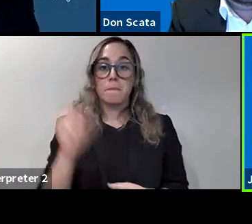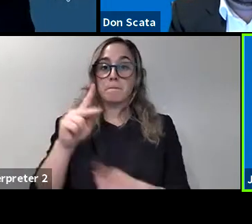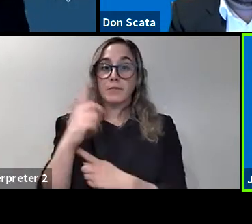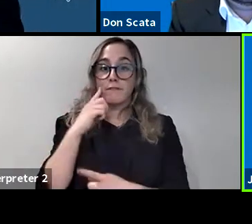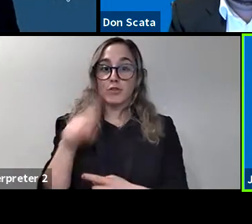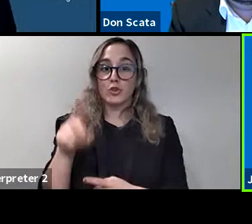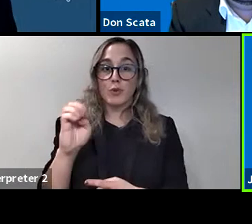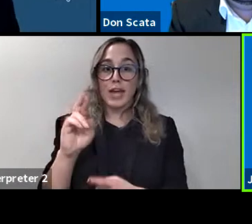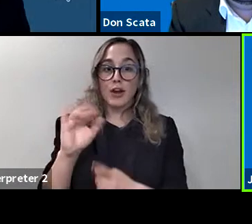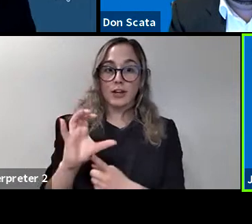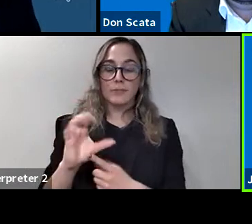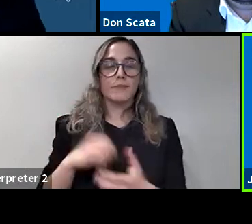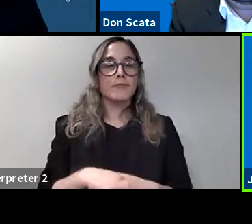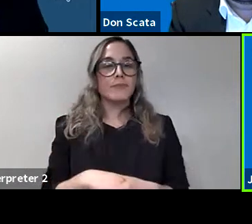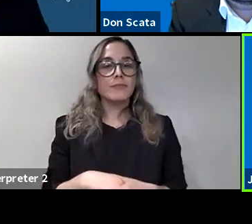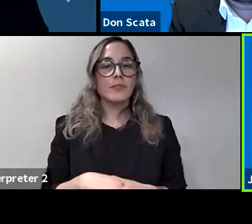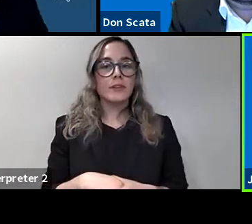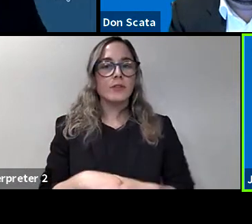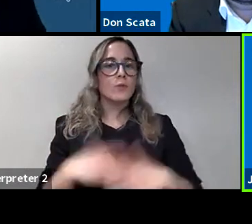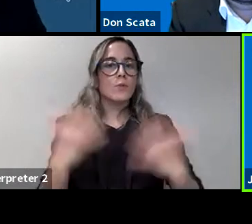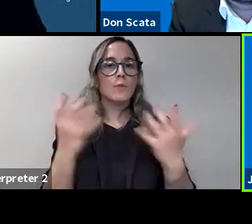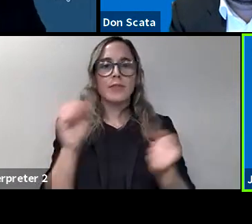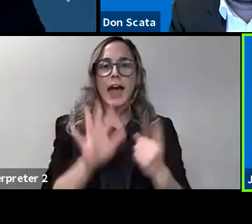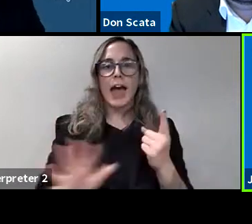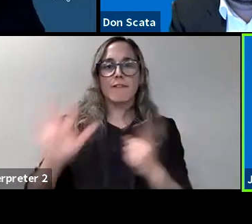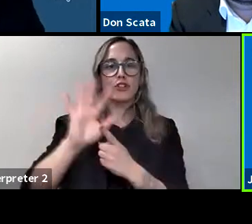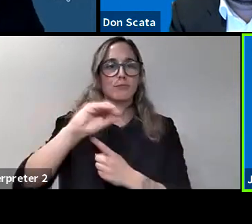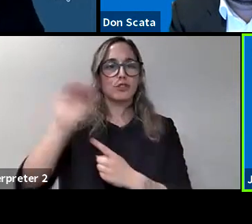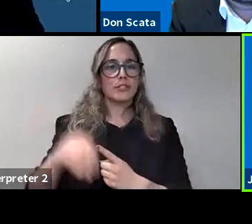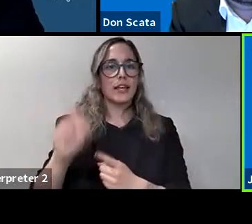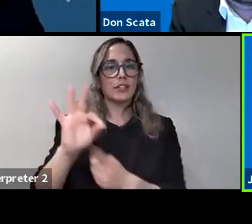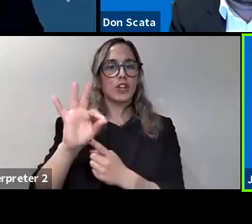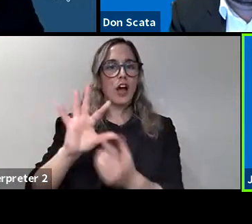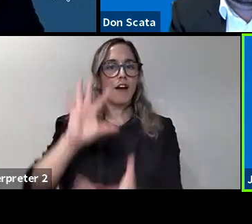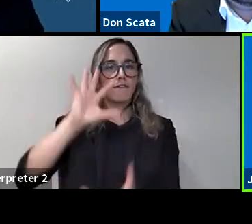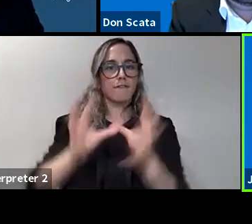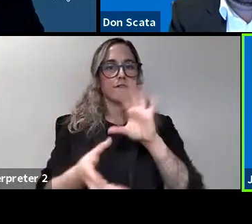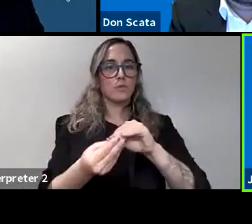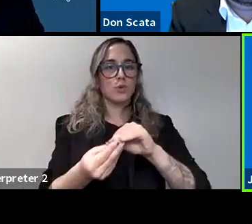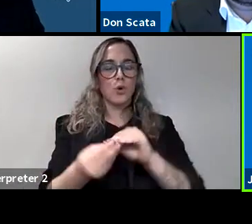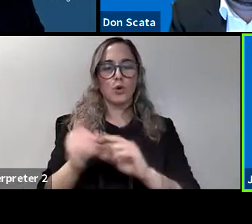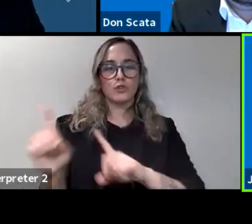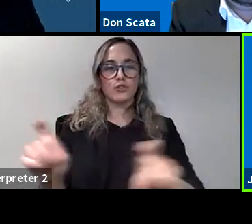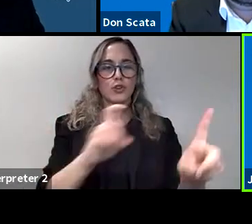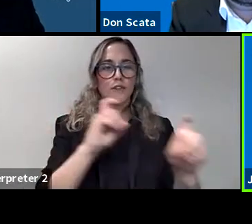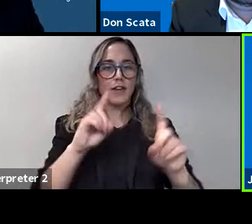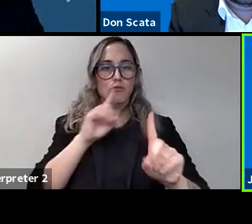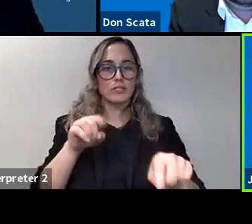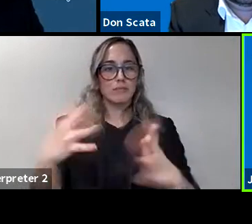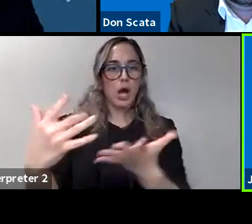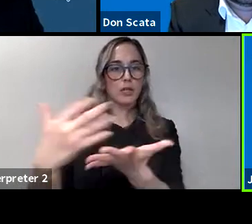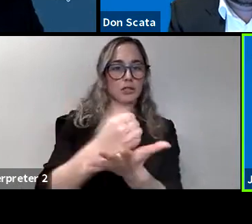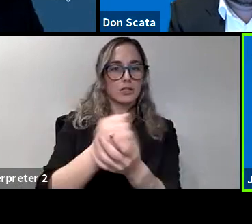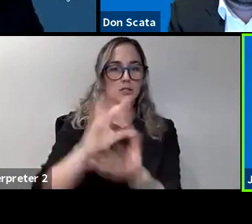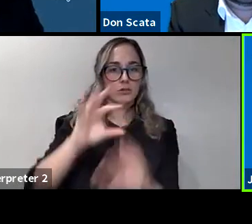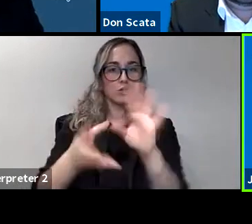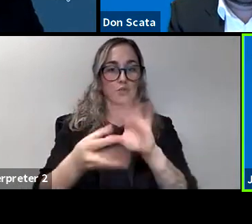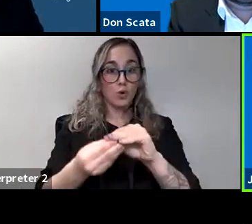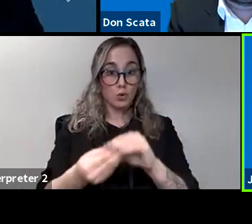Eric. What is the average percentage of total survey responses that were